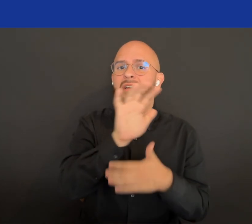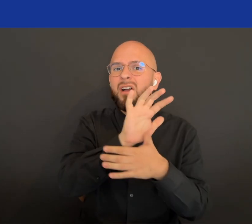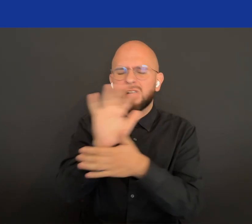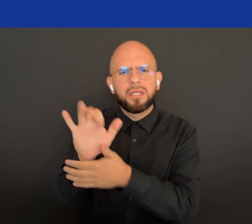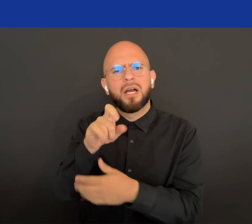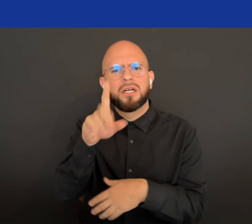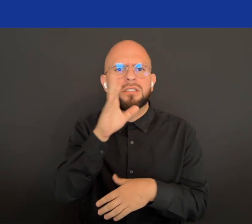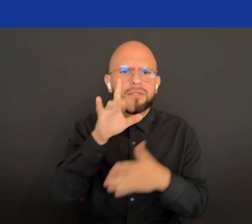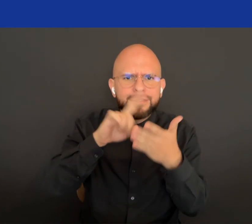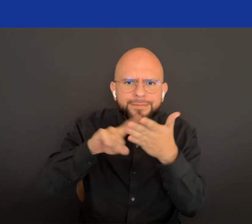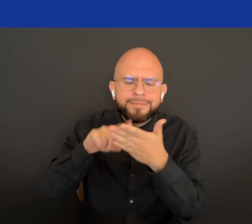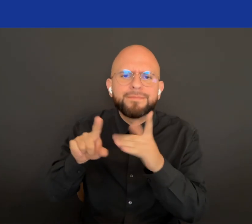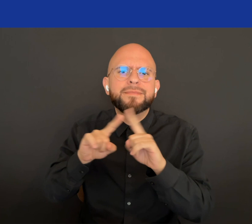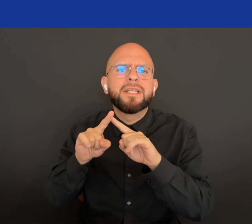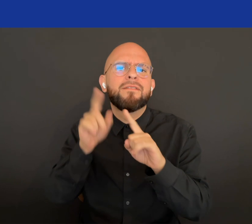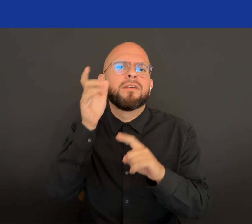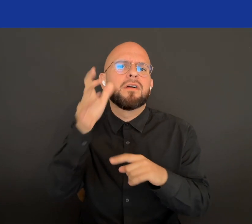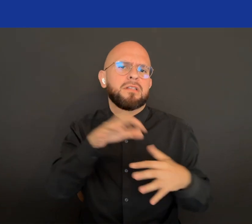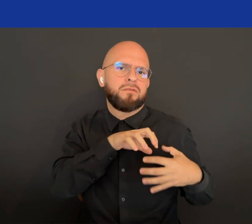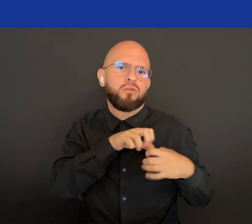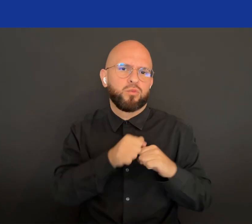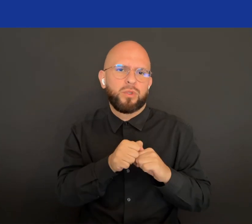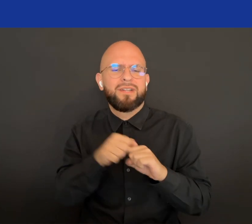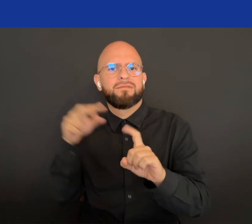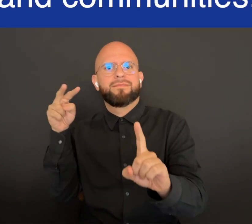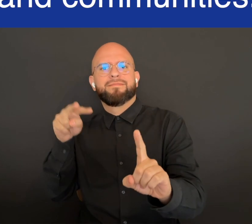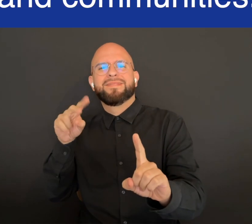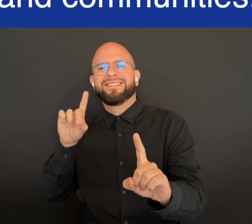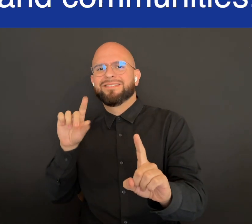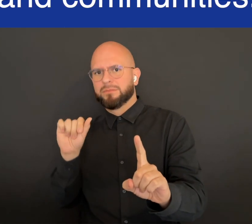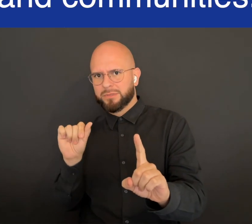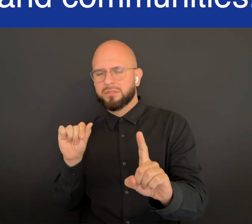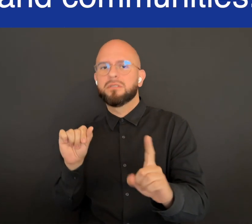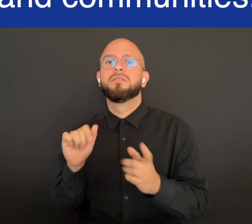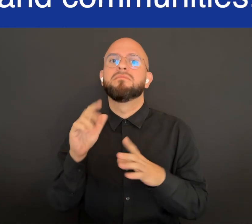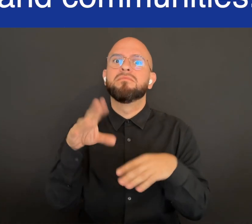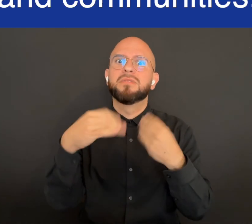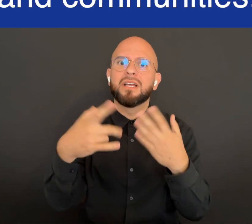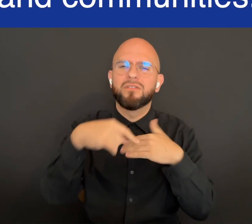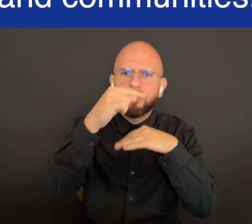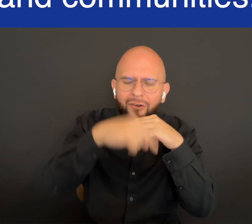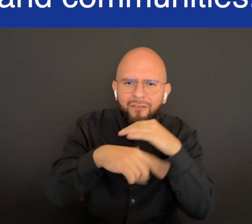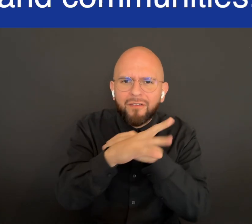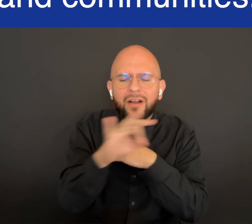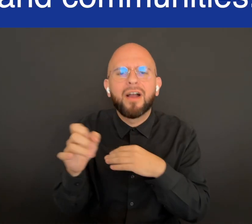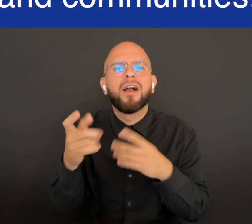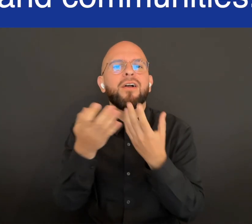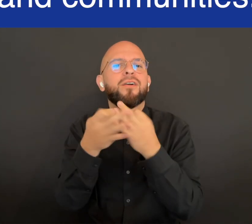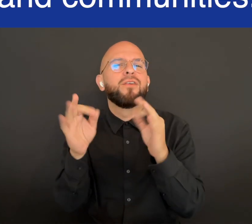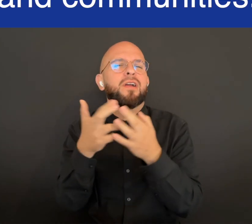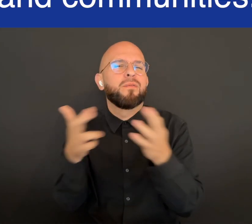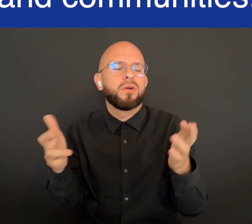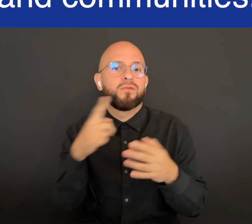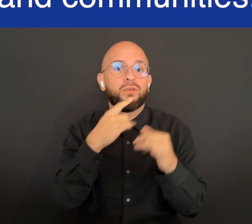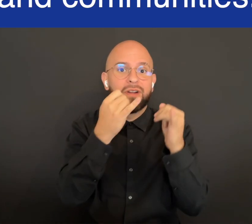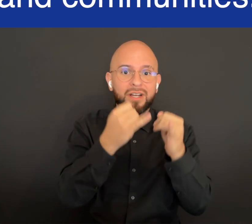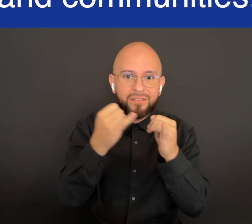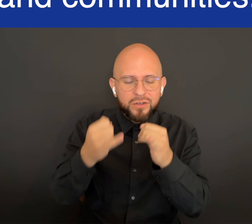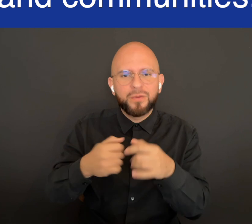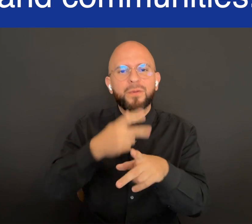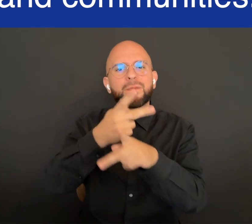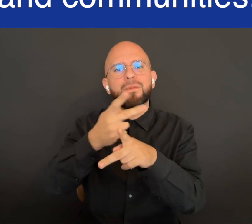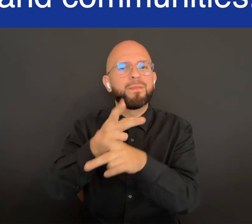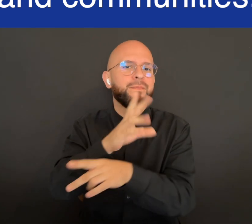explores concepts of grief through the lens of disability, offering insights and free resources for individuals,